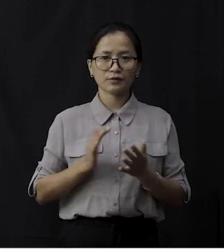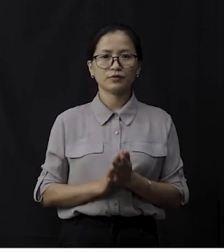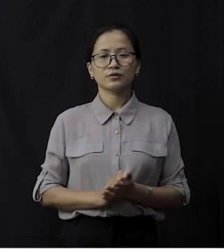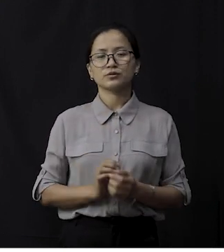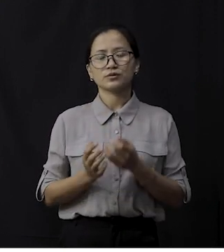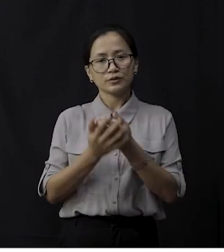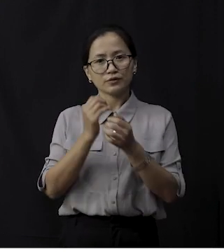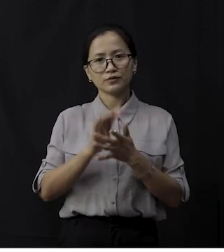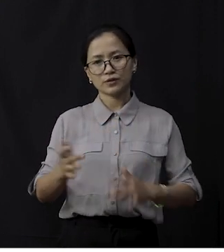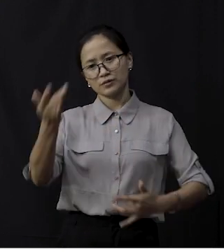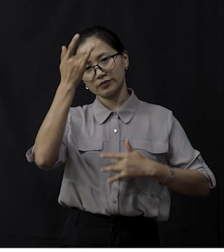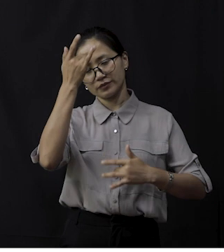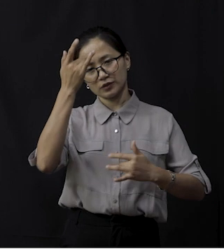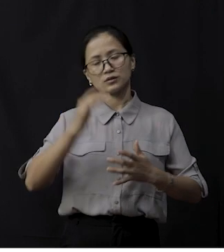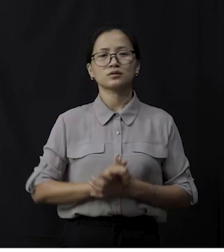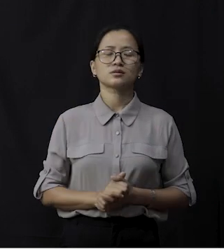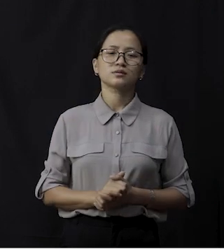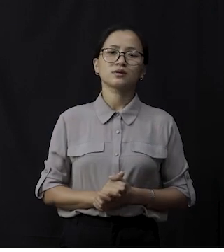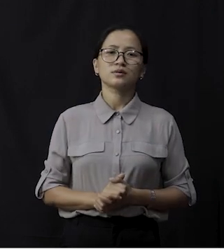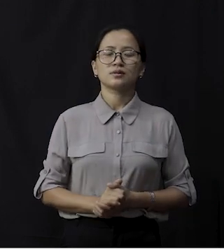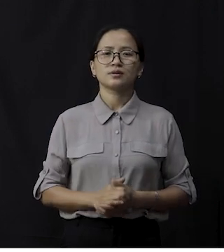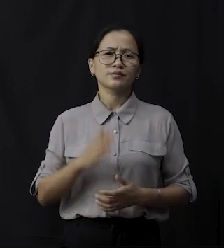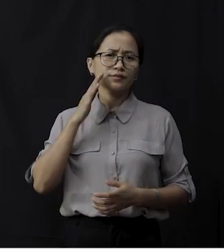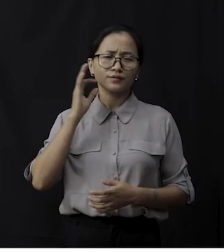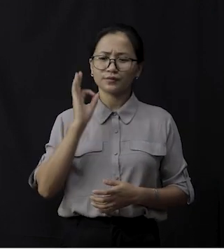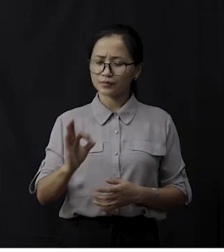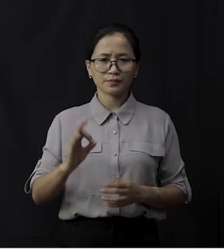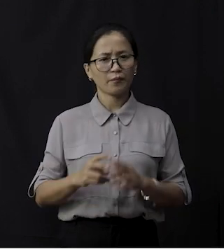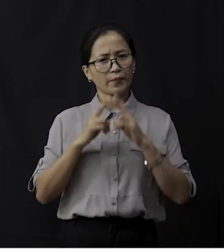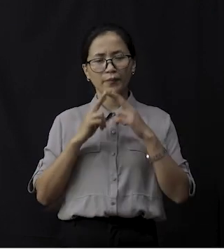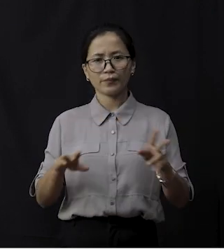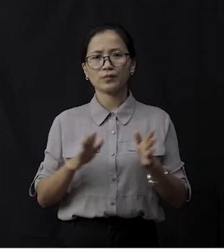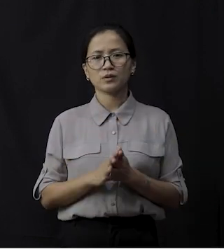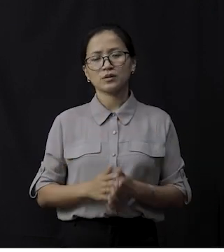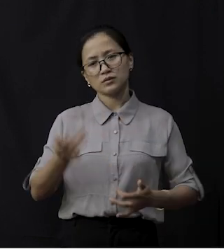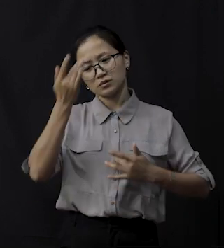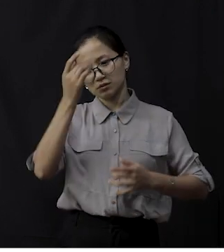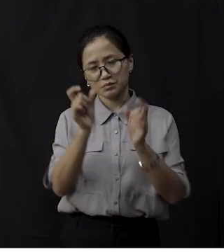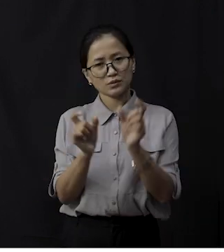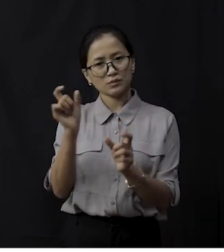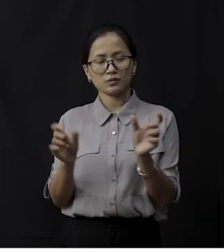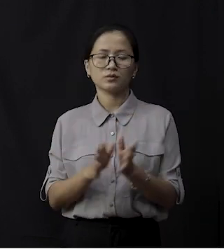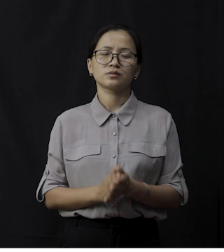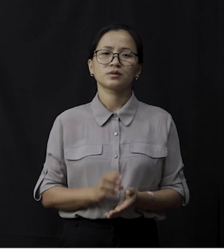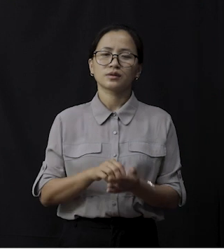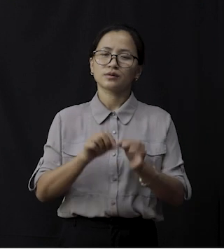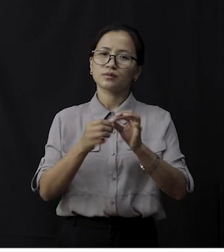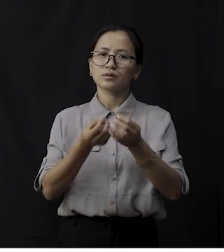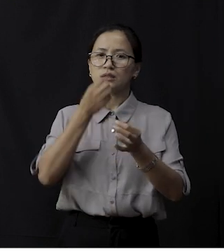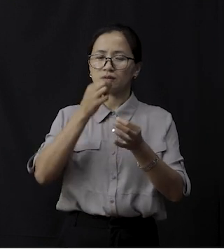right? Medicines, very important. Sick people will get healed when they have